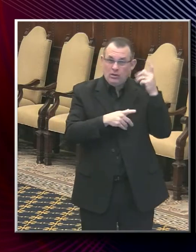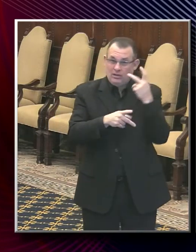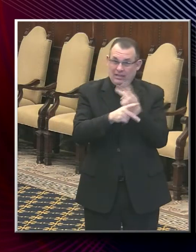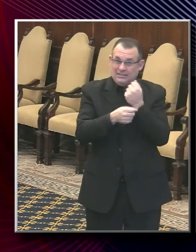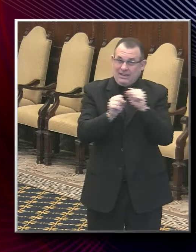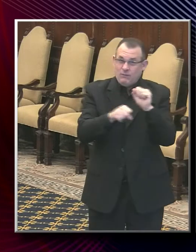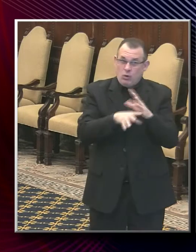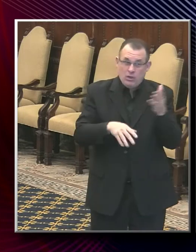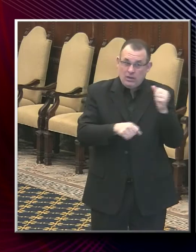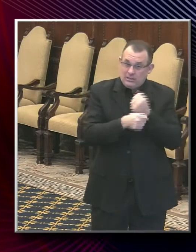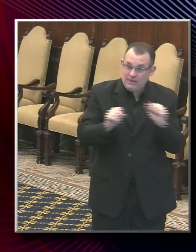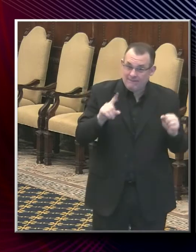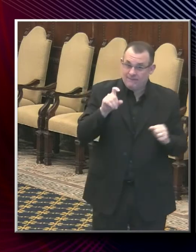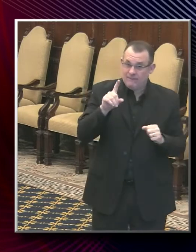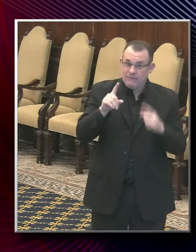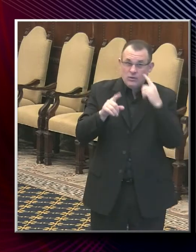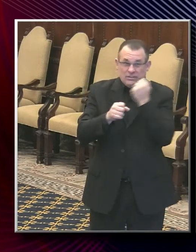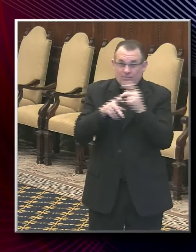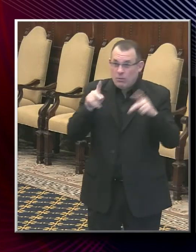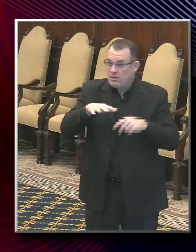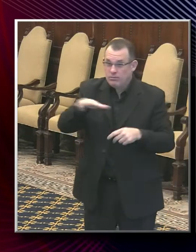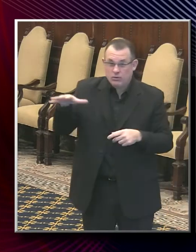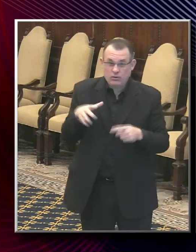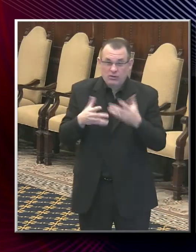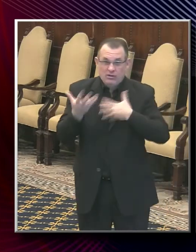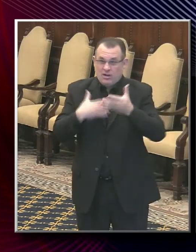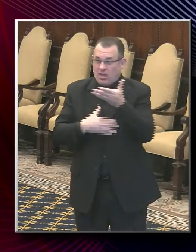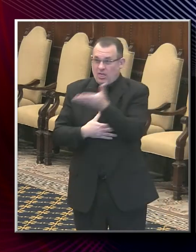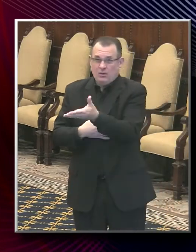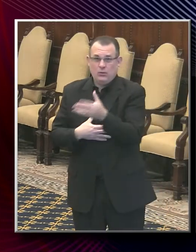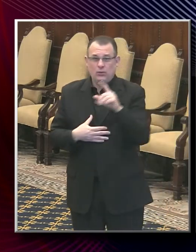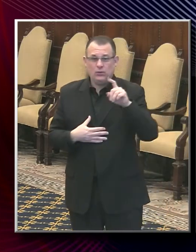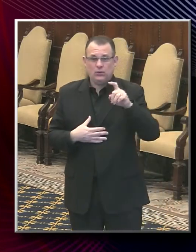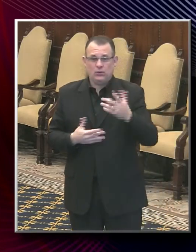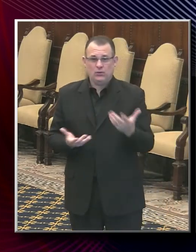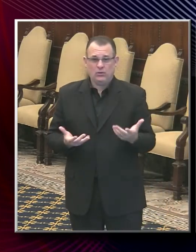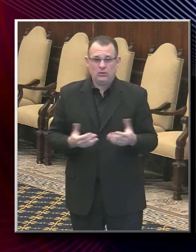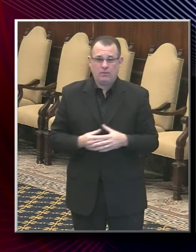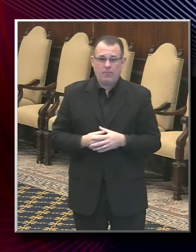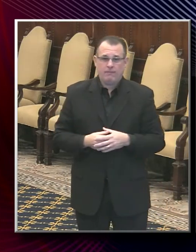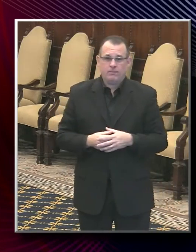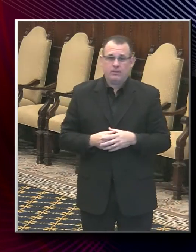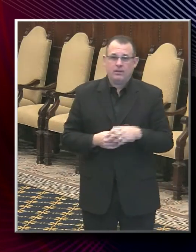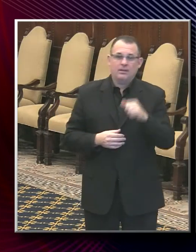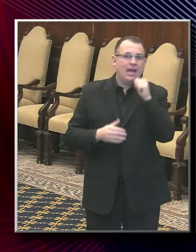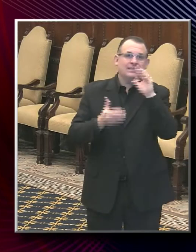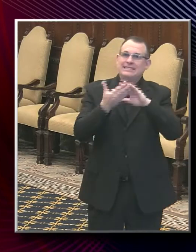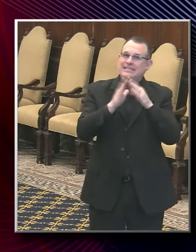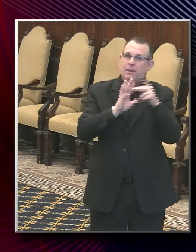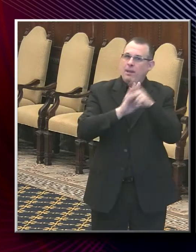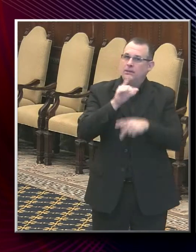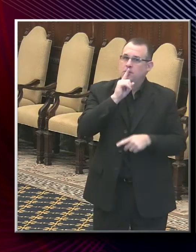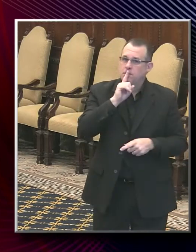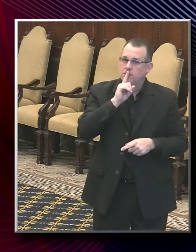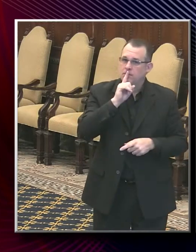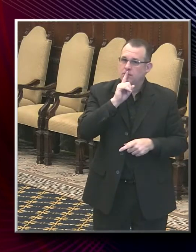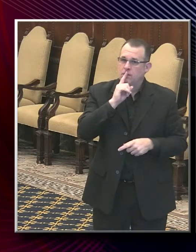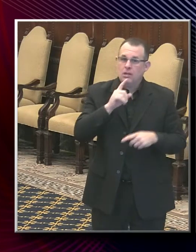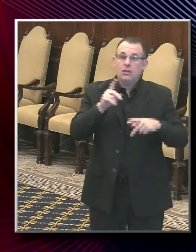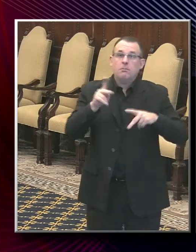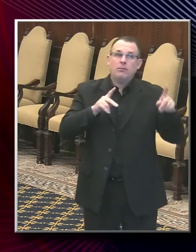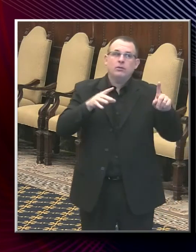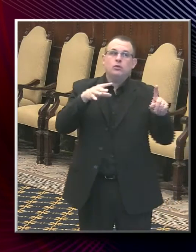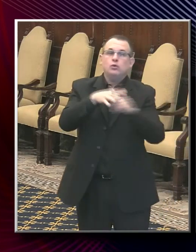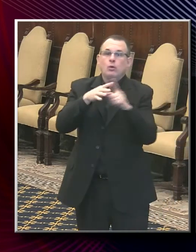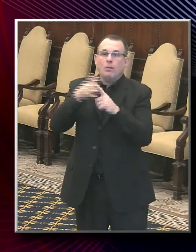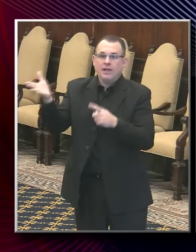also is it safe for the folks who are sleeping there? First of all, it's very important that this is not a city policy. Most people are showing up there as they did